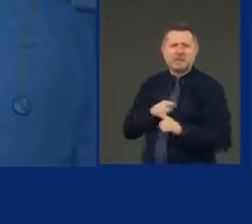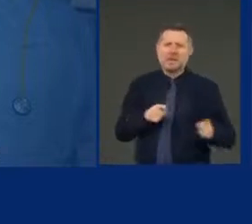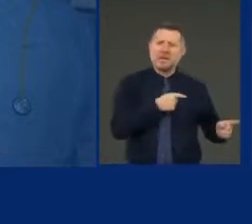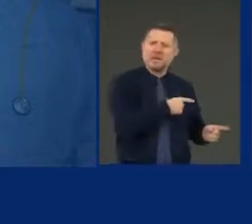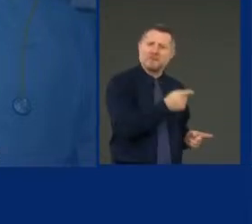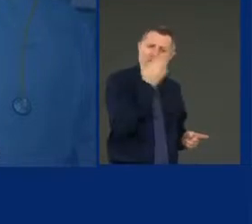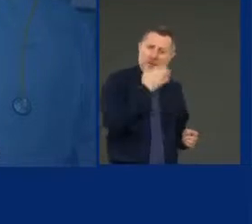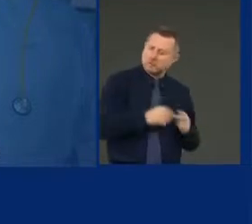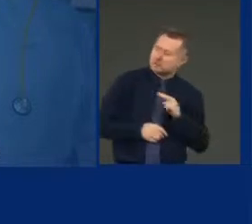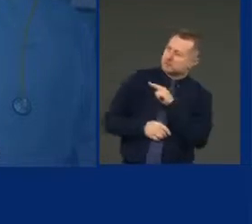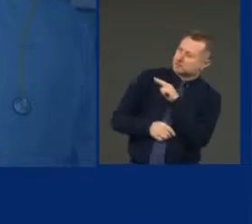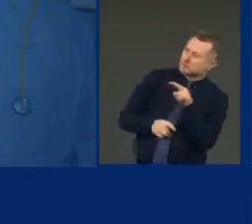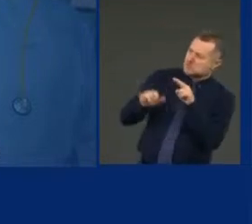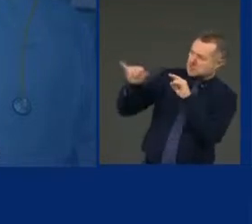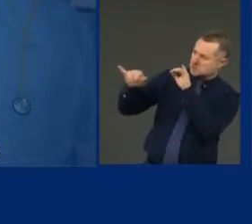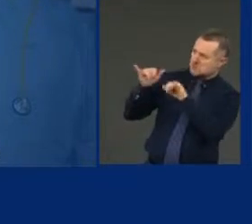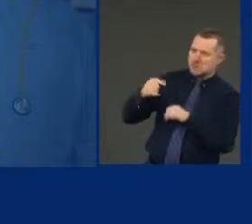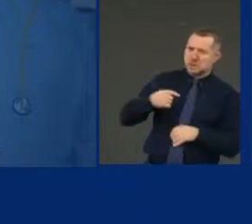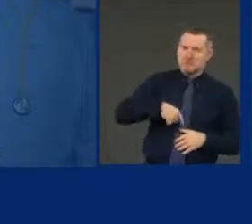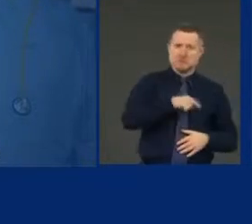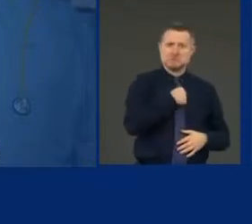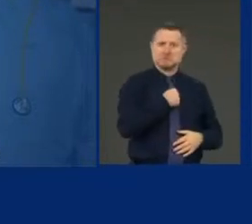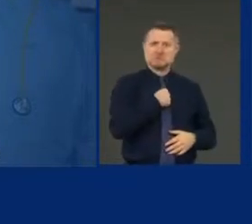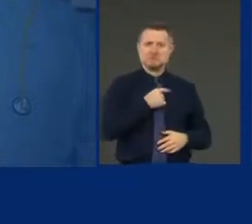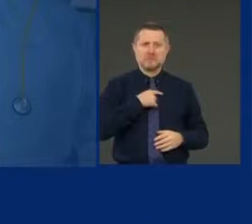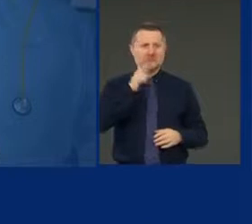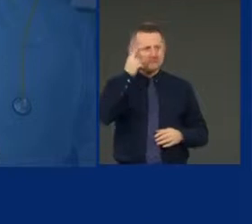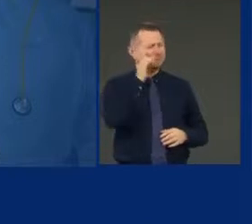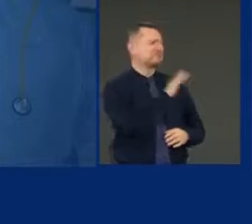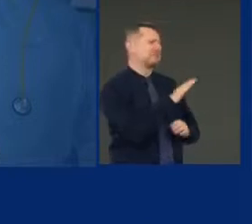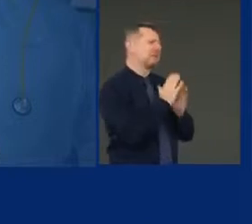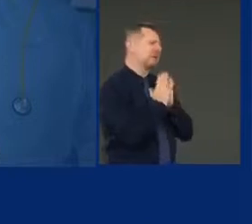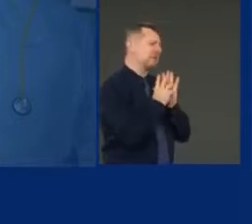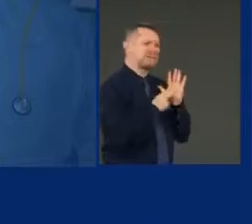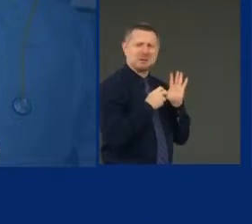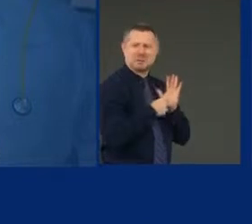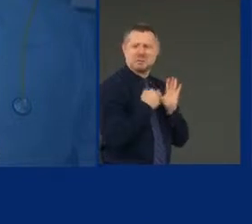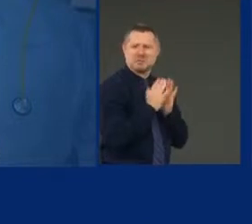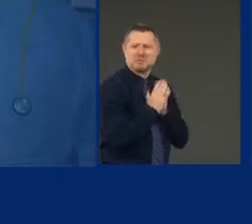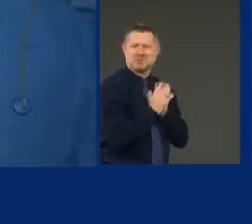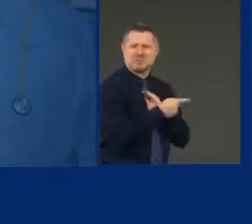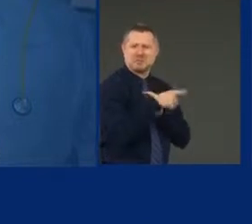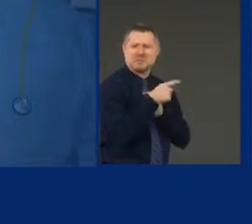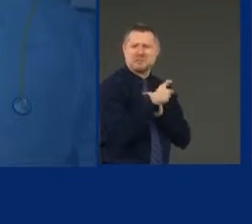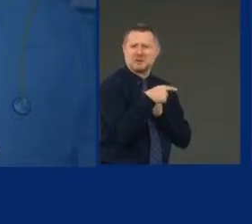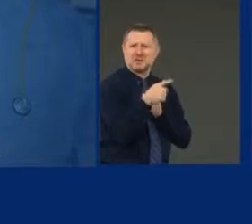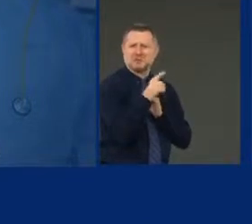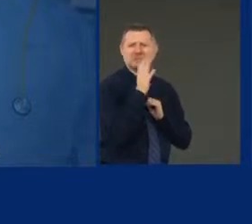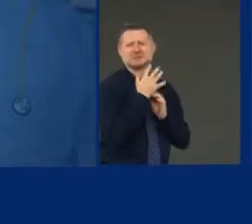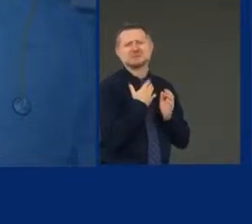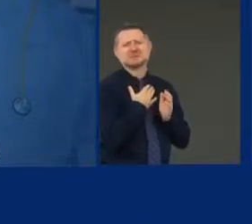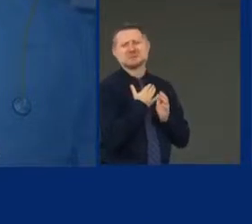I had to ask them, my voice speaking for all of us,